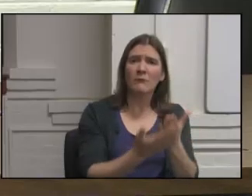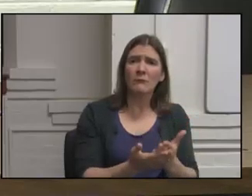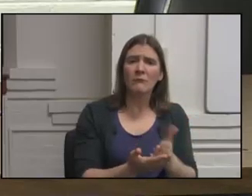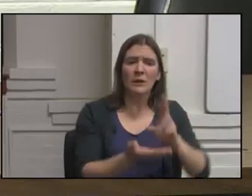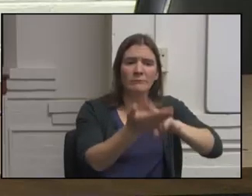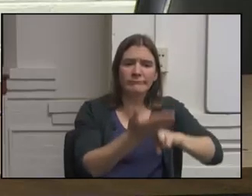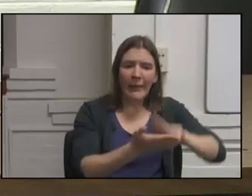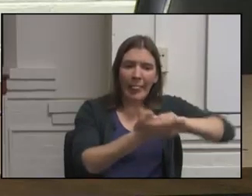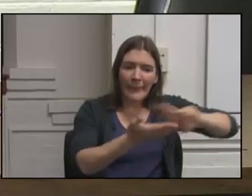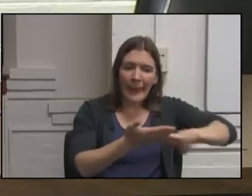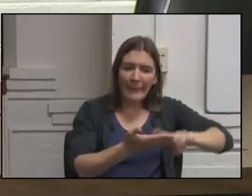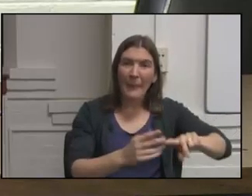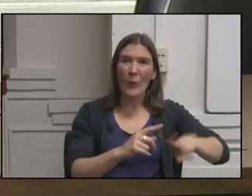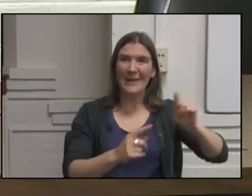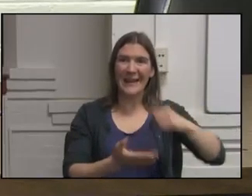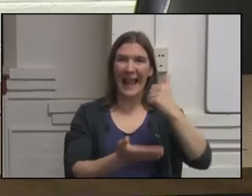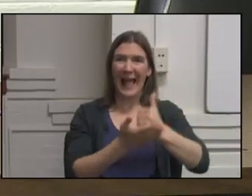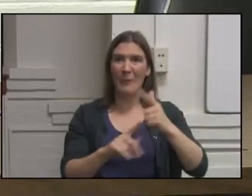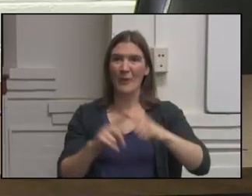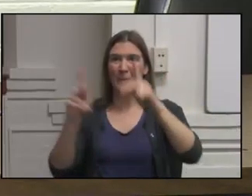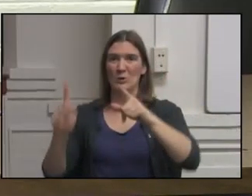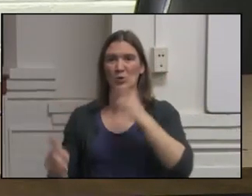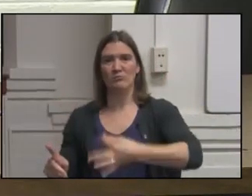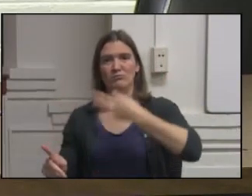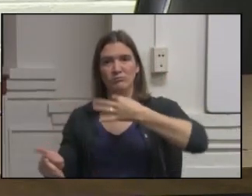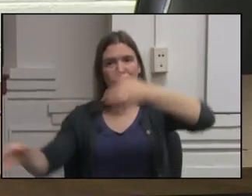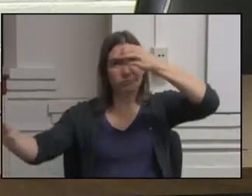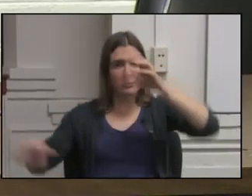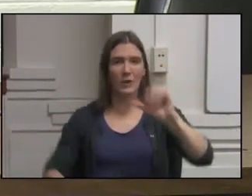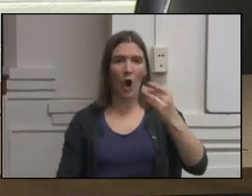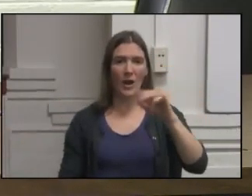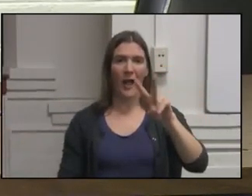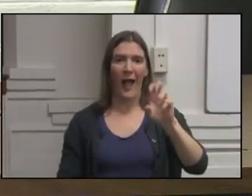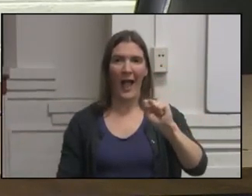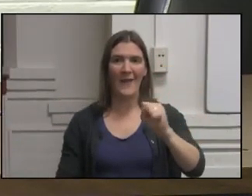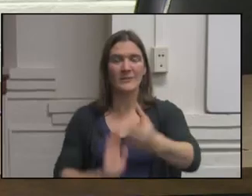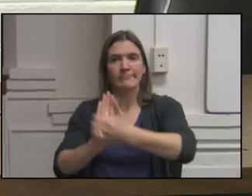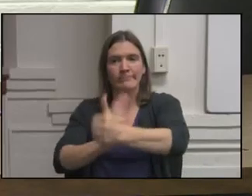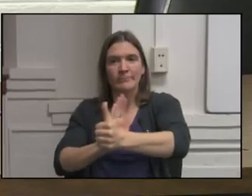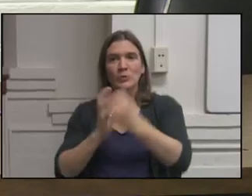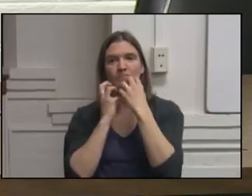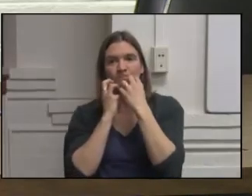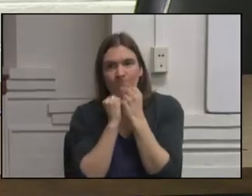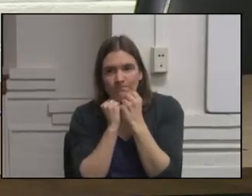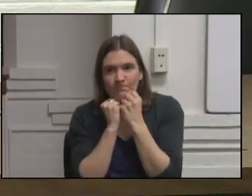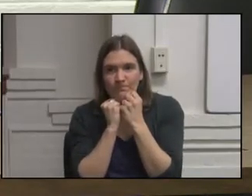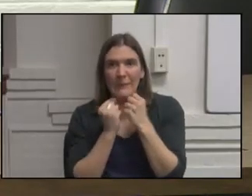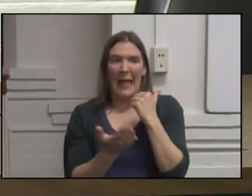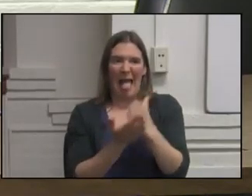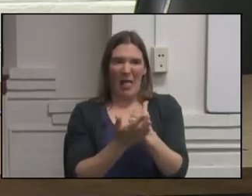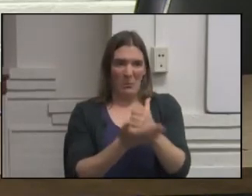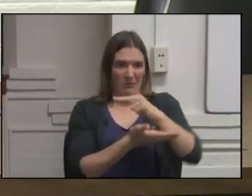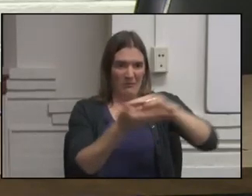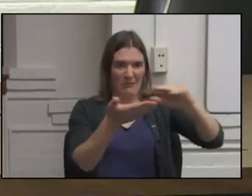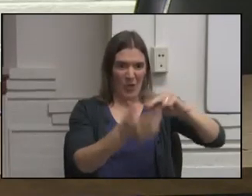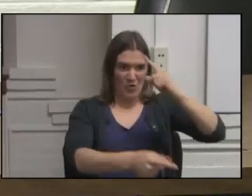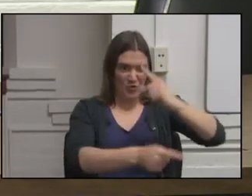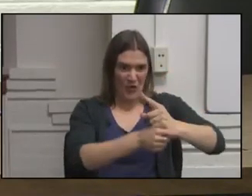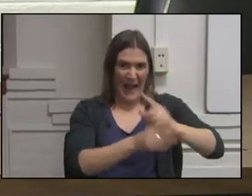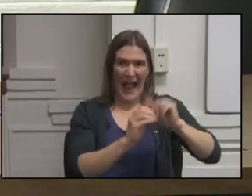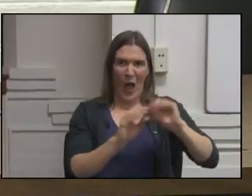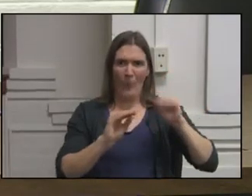really need is some help from an archivist, which is a specialized skill set that will help to categorize and catalog